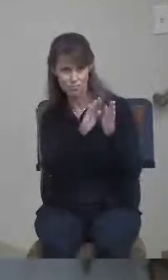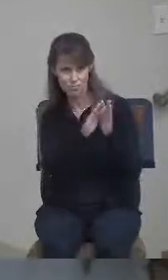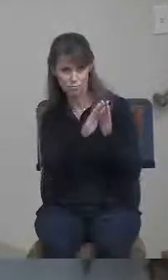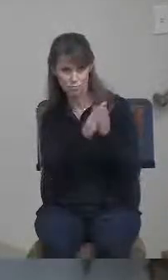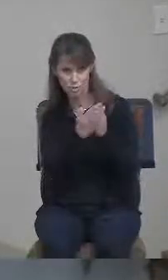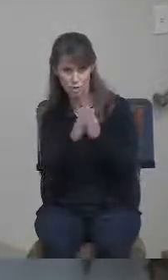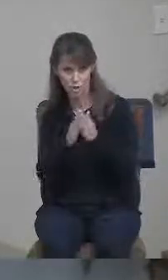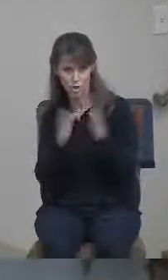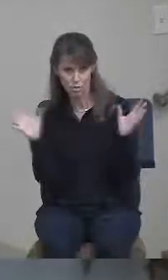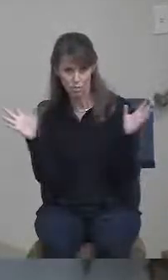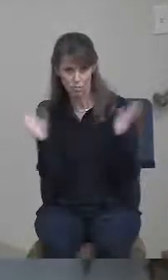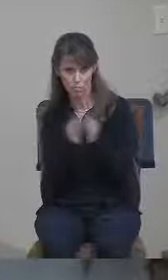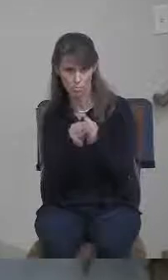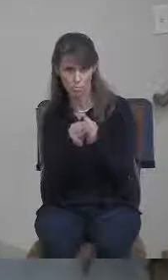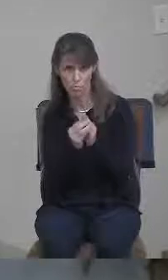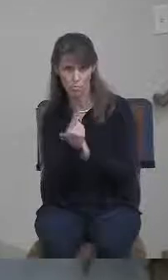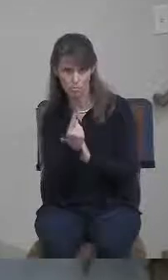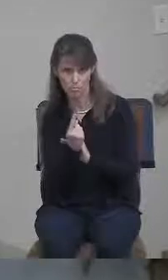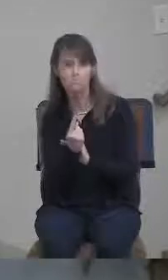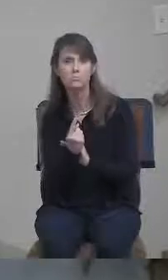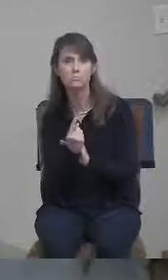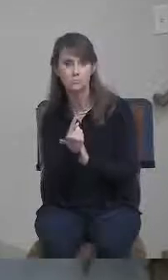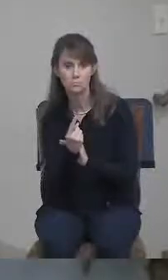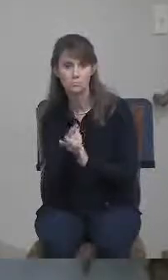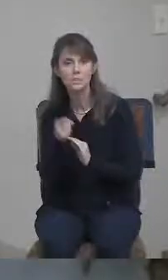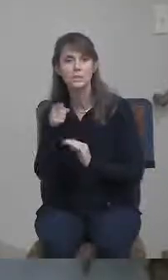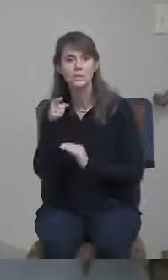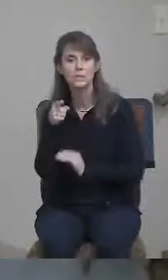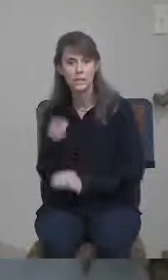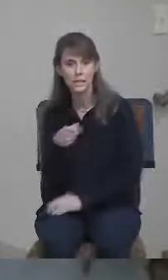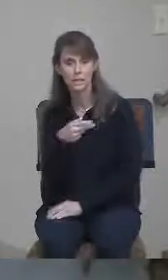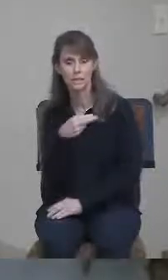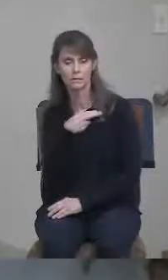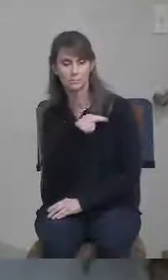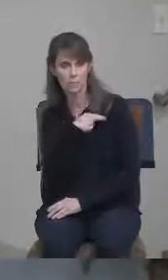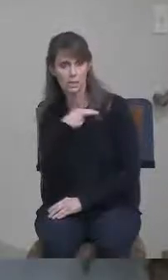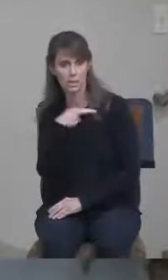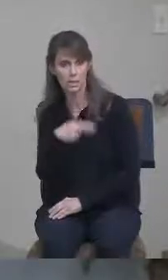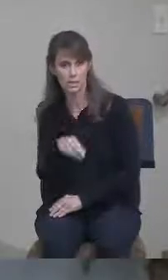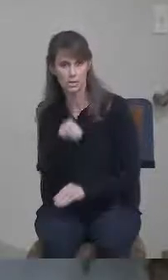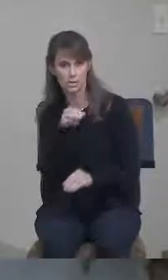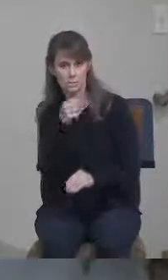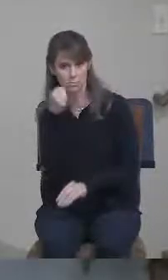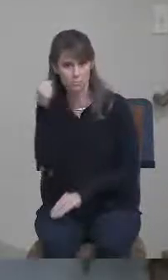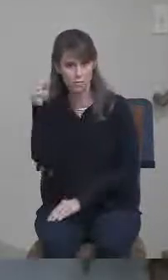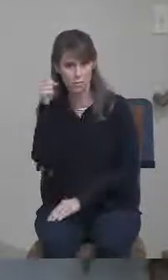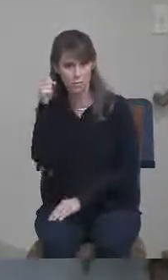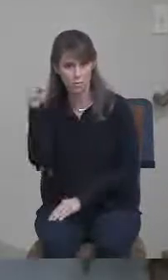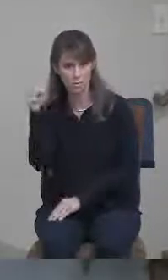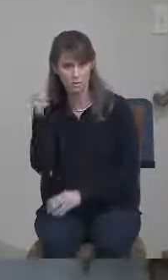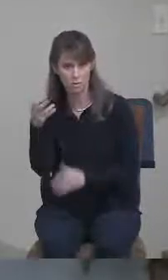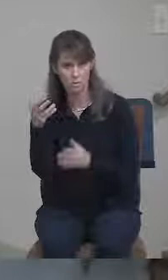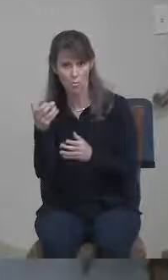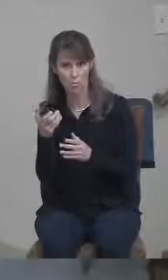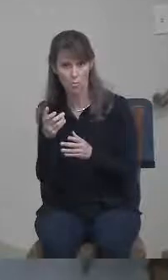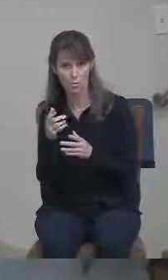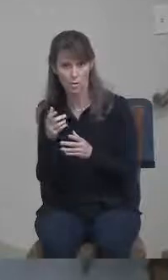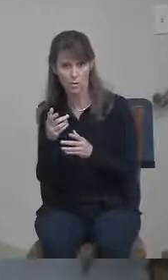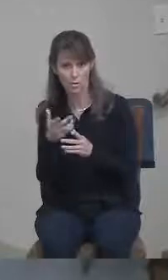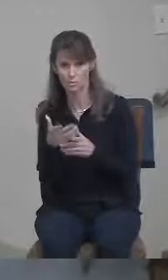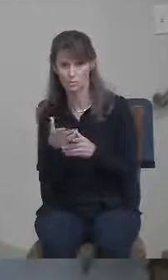he interpreted the Reformation as a religious movement that sought to recover the purity of the